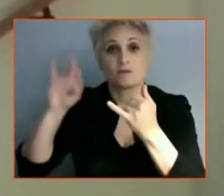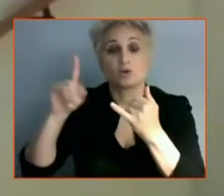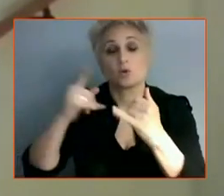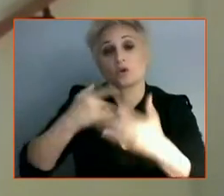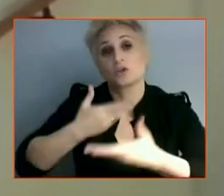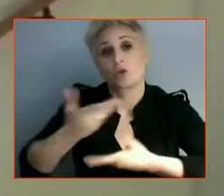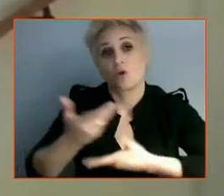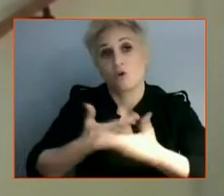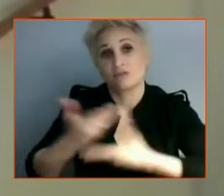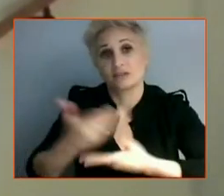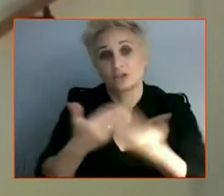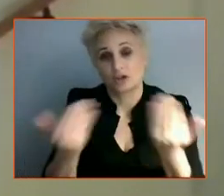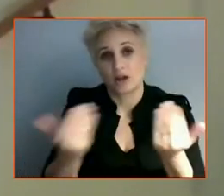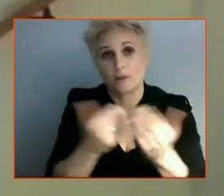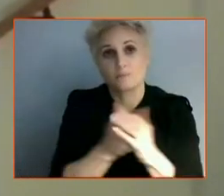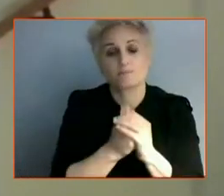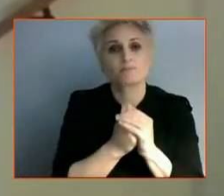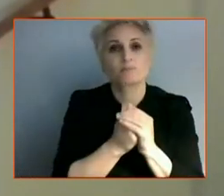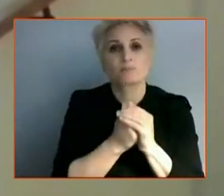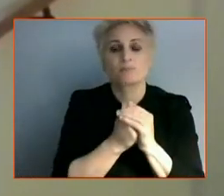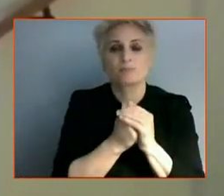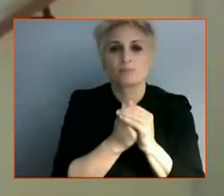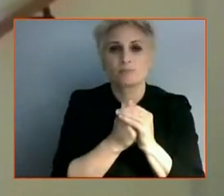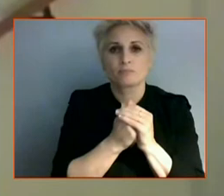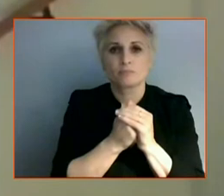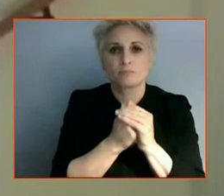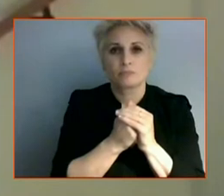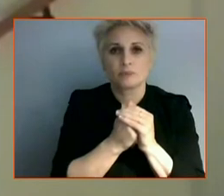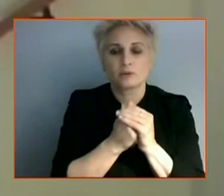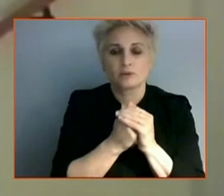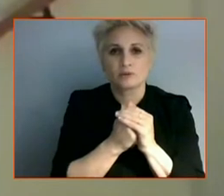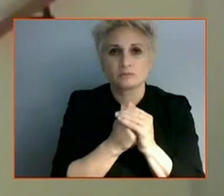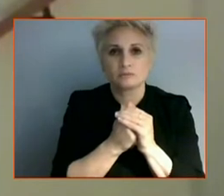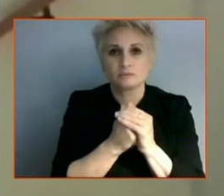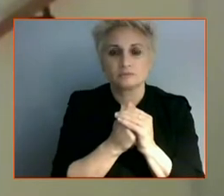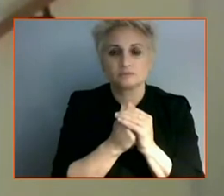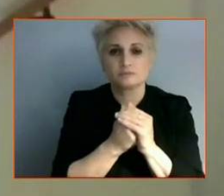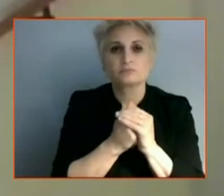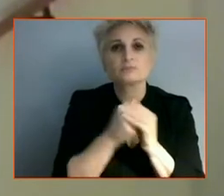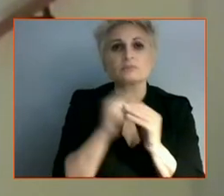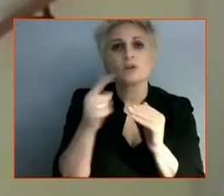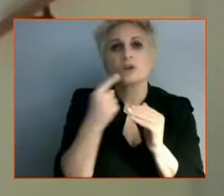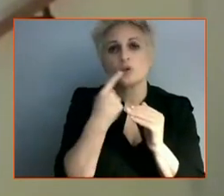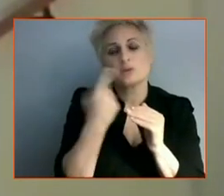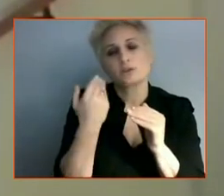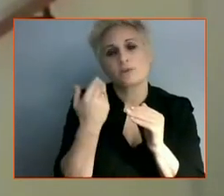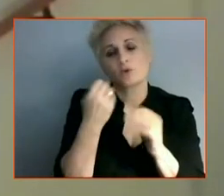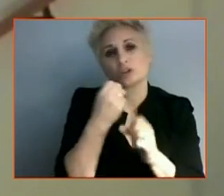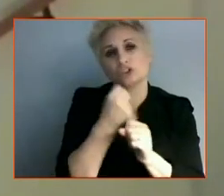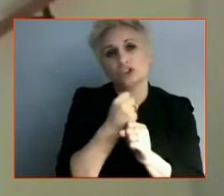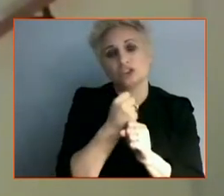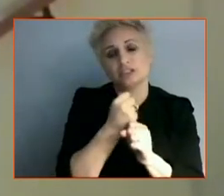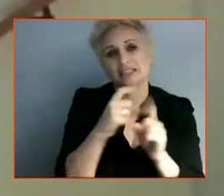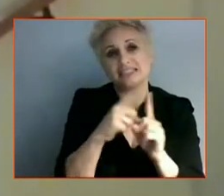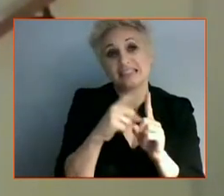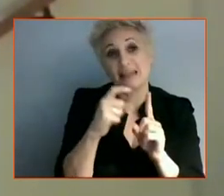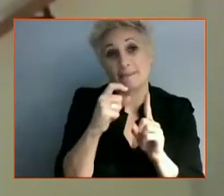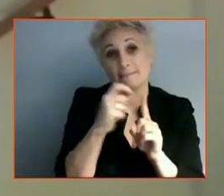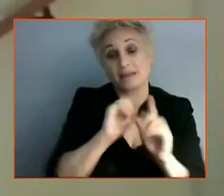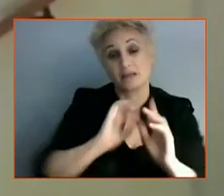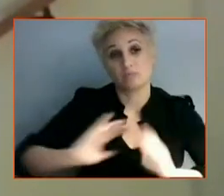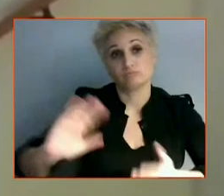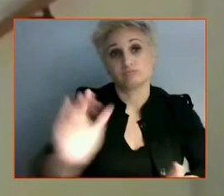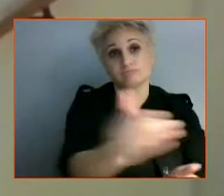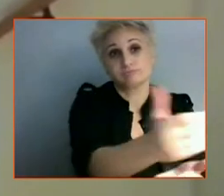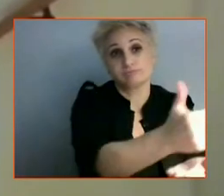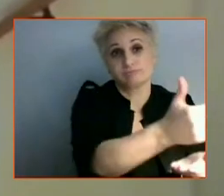Sorry, Jonathan. I do want to move on to Chlöe Swarbrick. You raised GDP, and I would like to ask Chlöe about that.